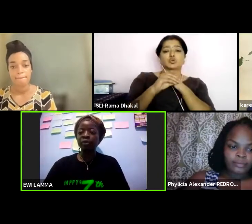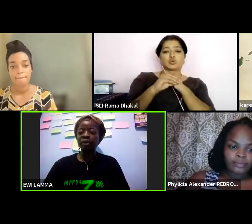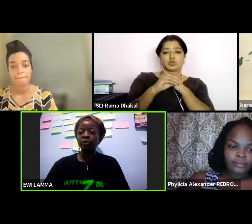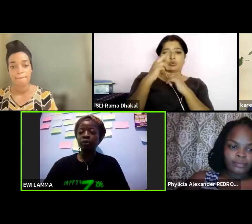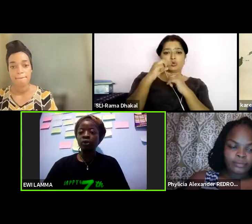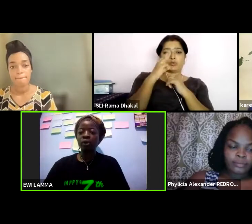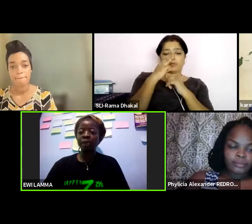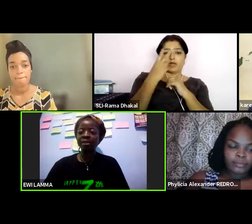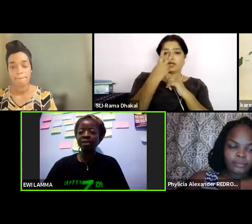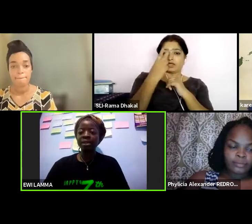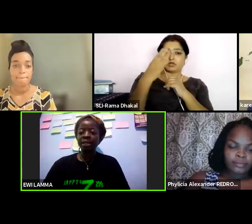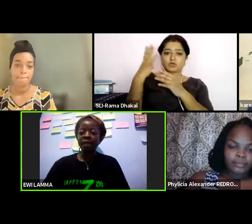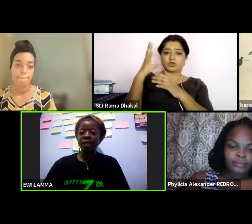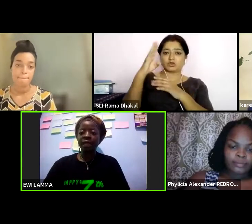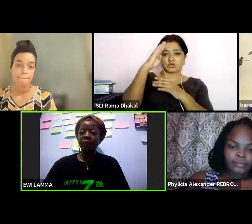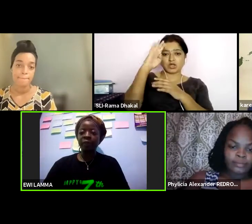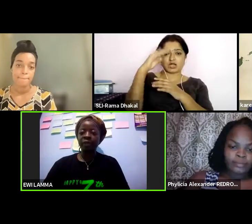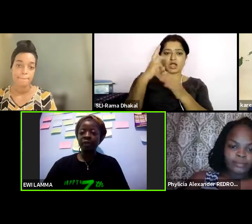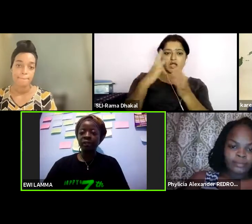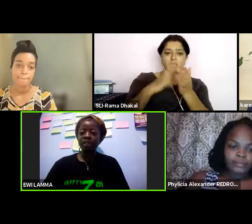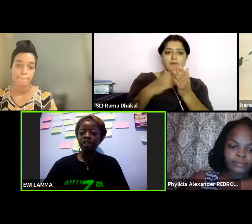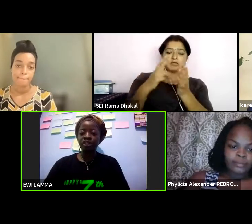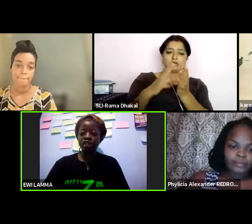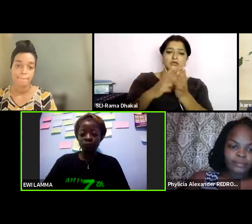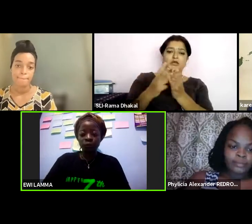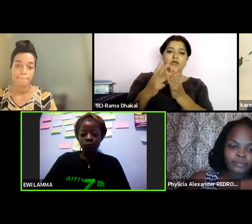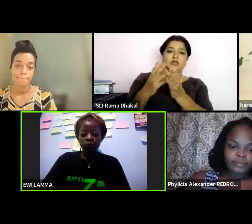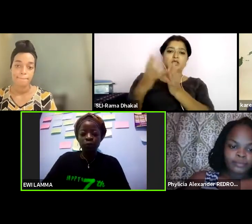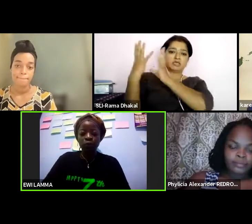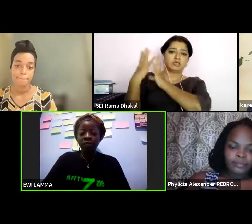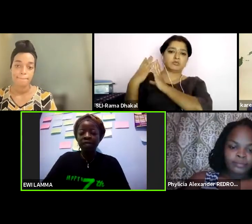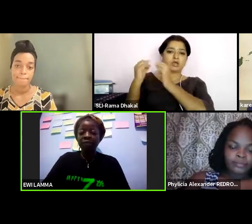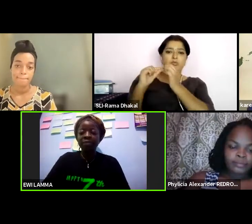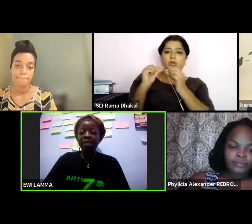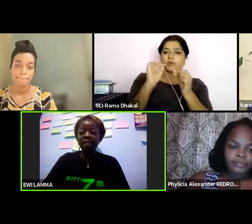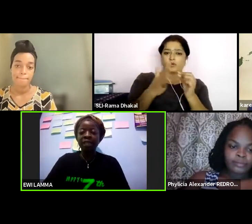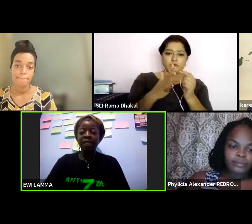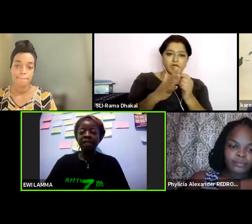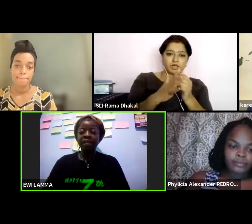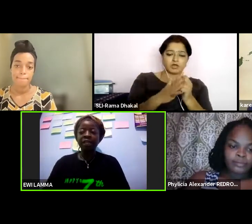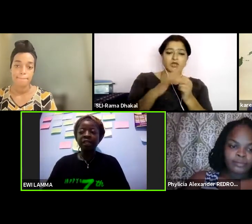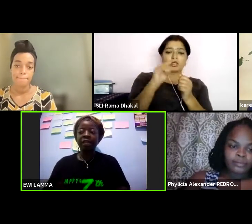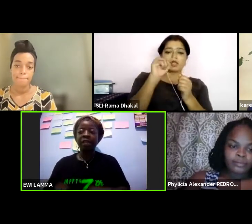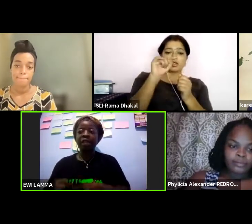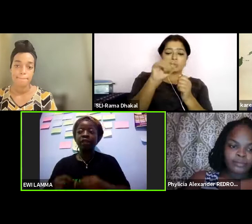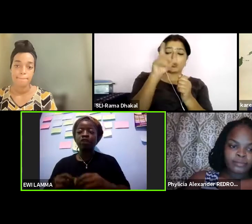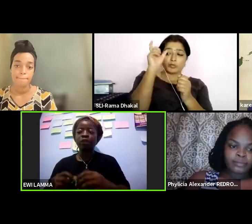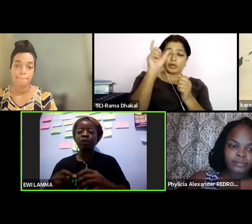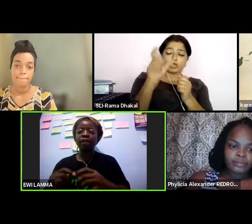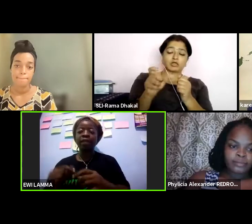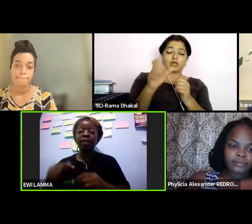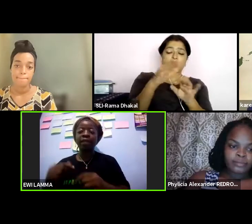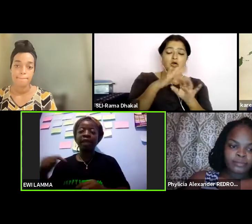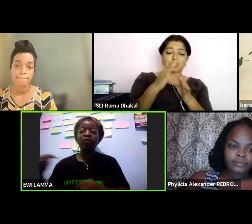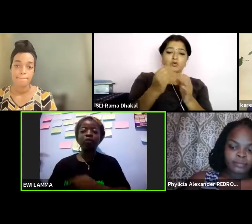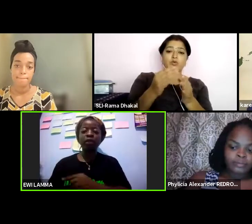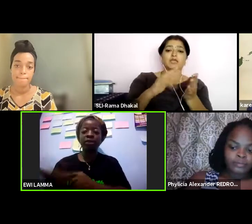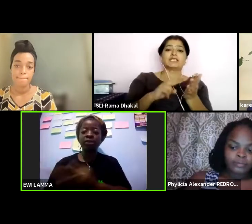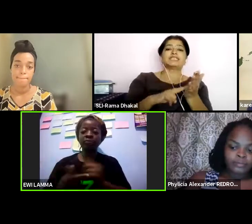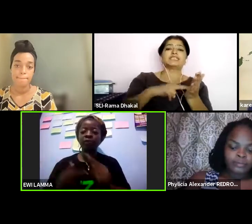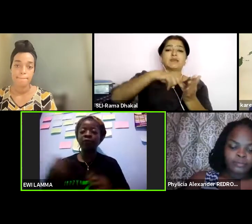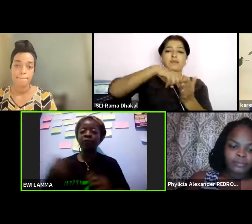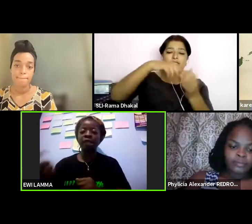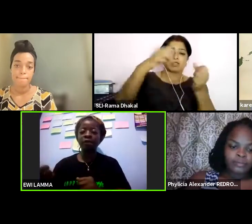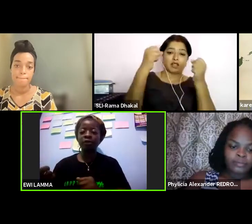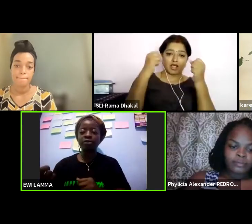and for them to be able to combat the aspect of climate change. So in that manner, they ensure that they